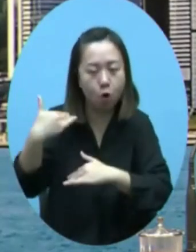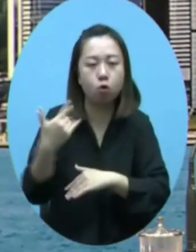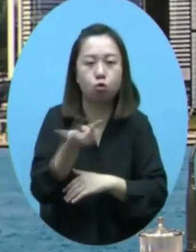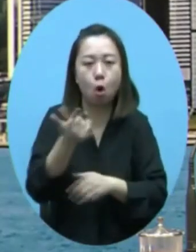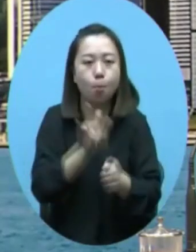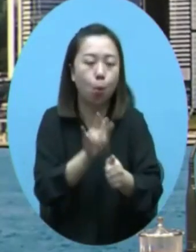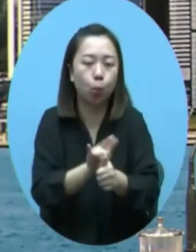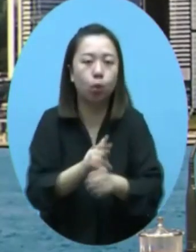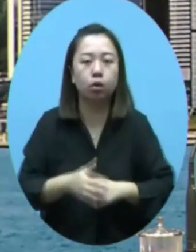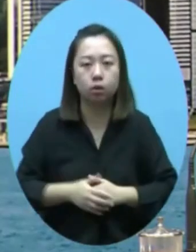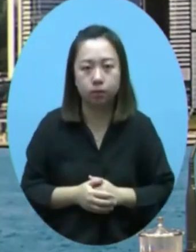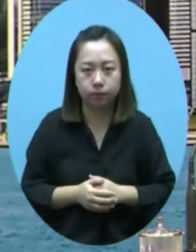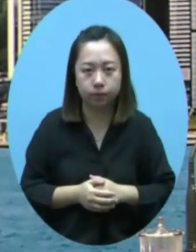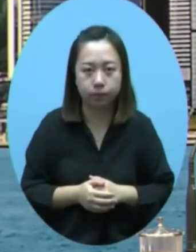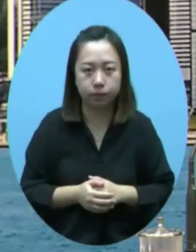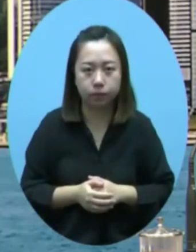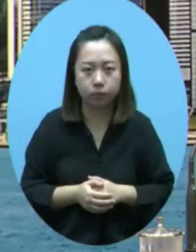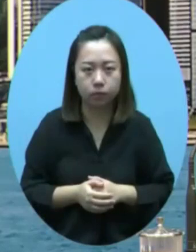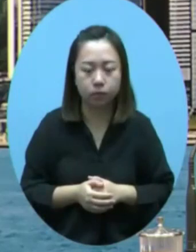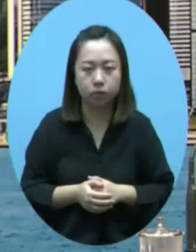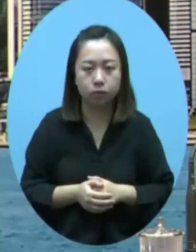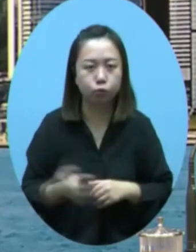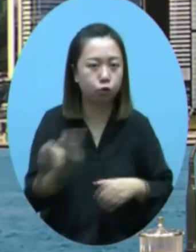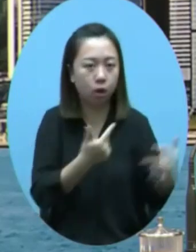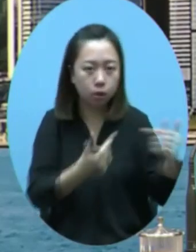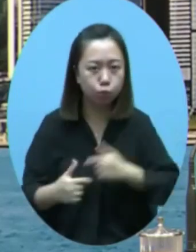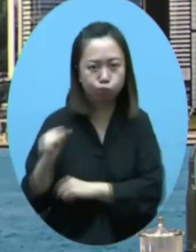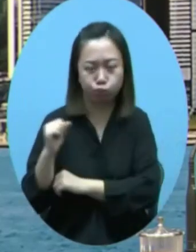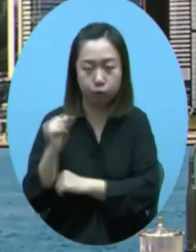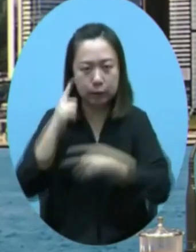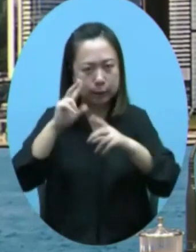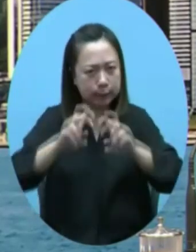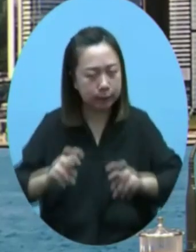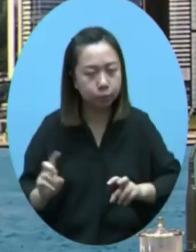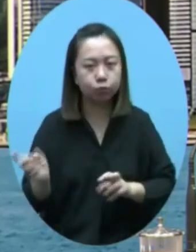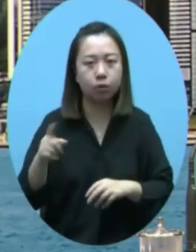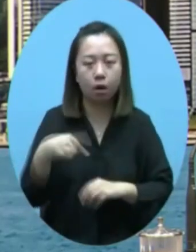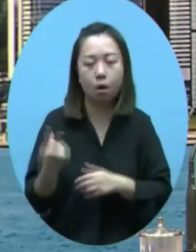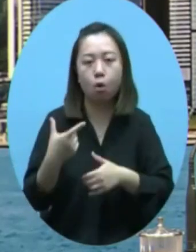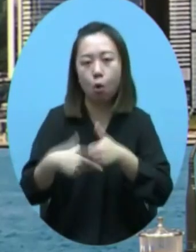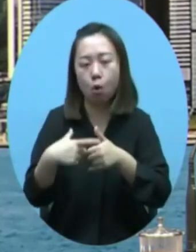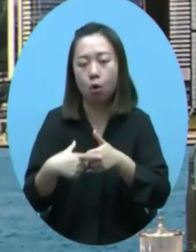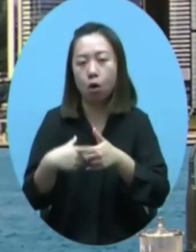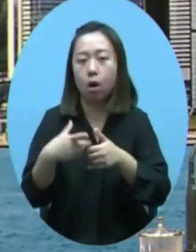to procure more PPE. At the same time, we'll proactively